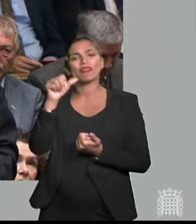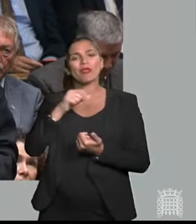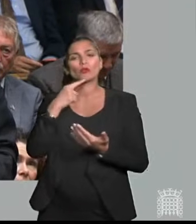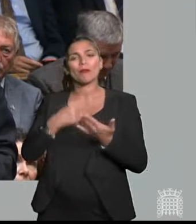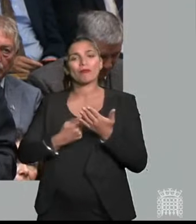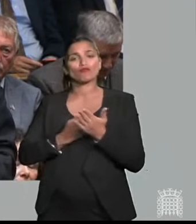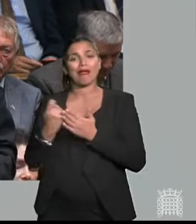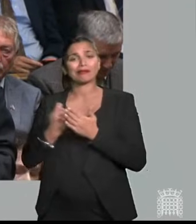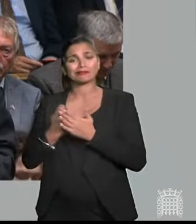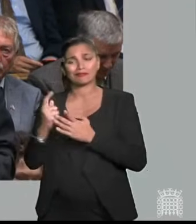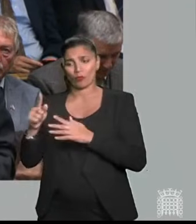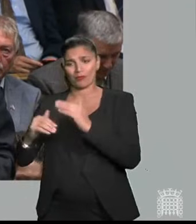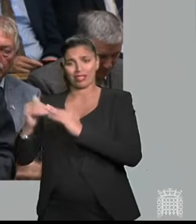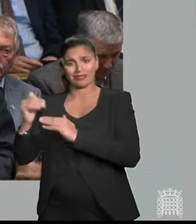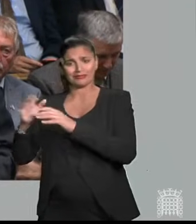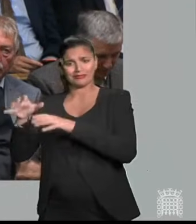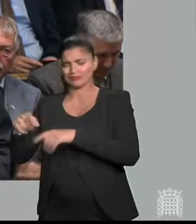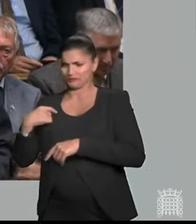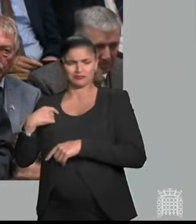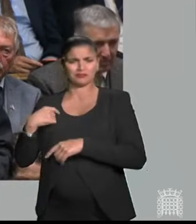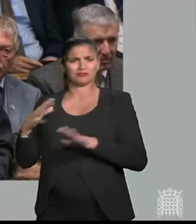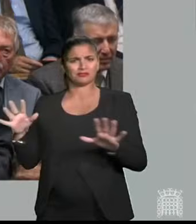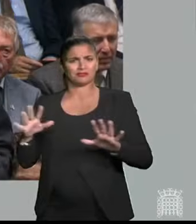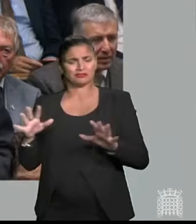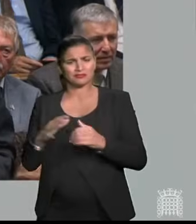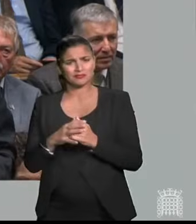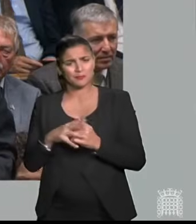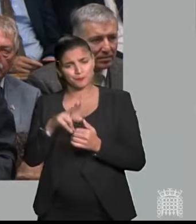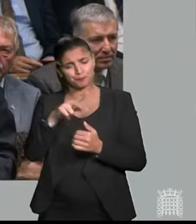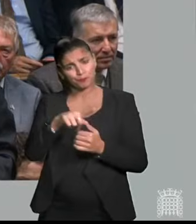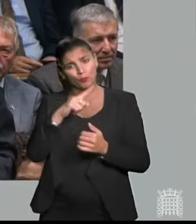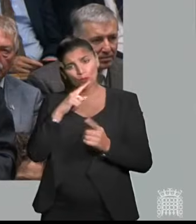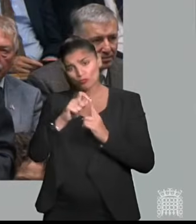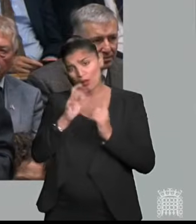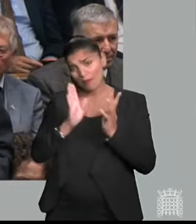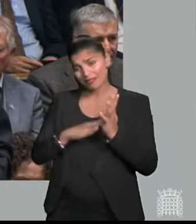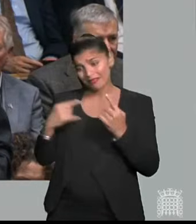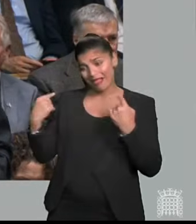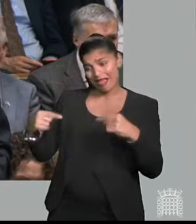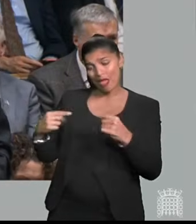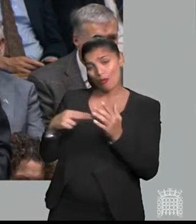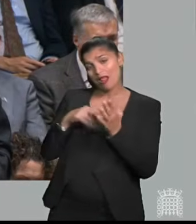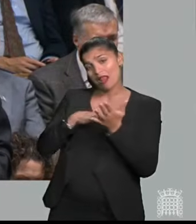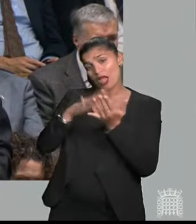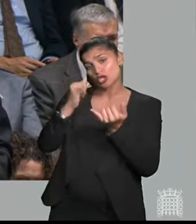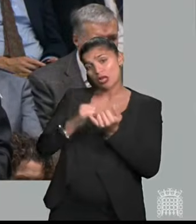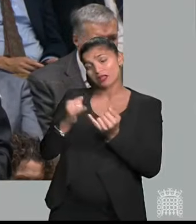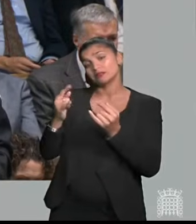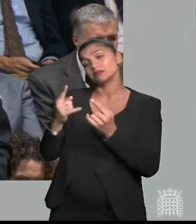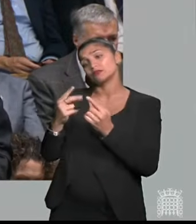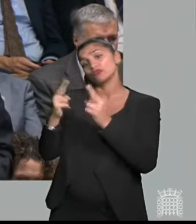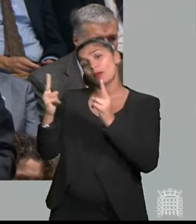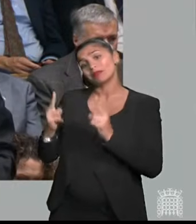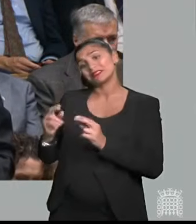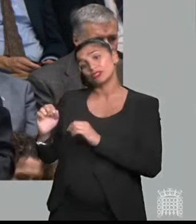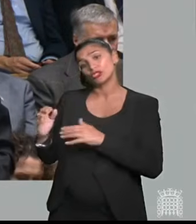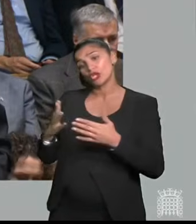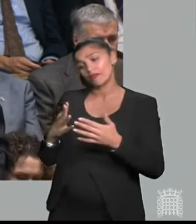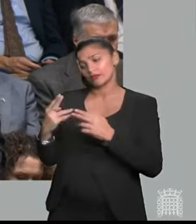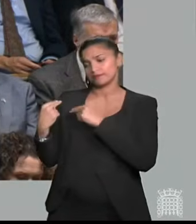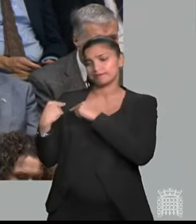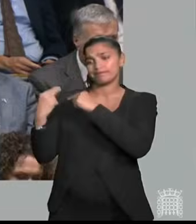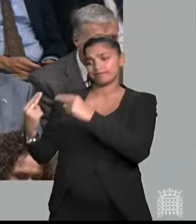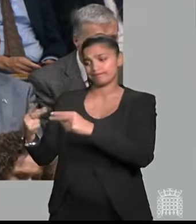PM let the NHS Property Services hand over the space to health, charities and community interest groups so that we can